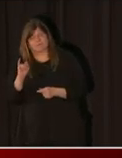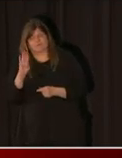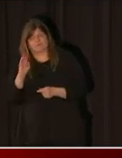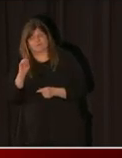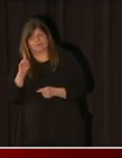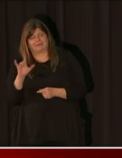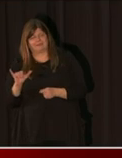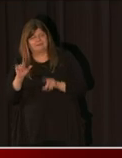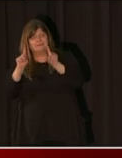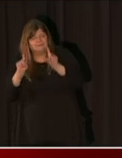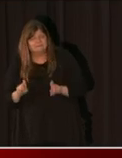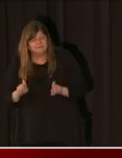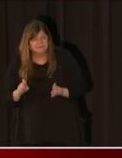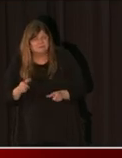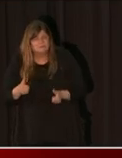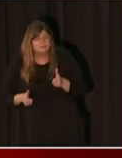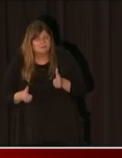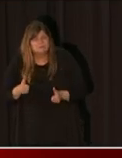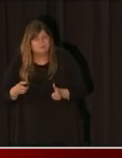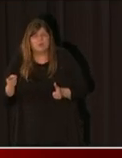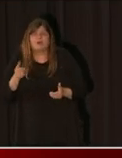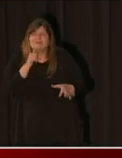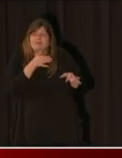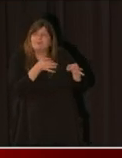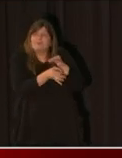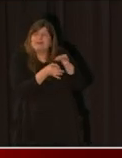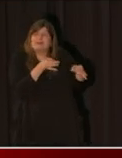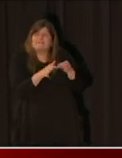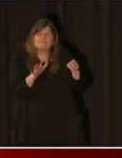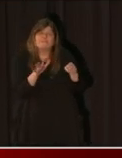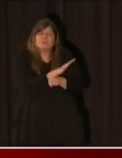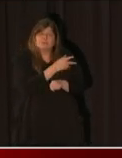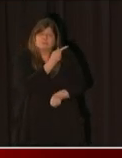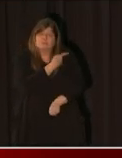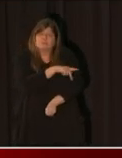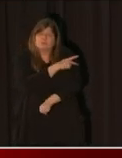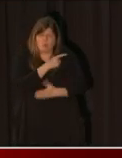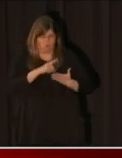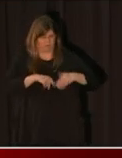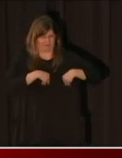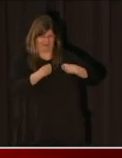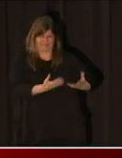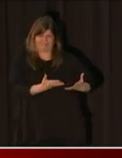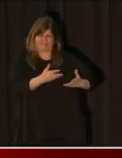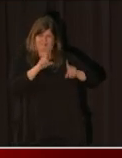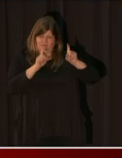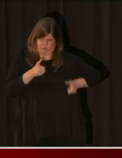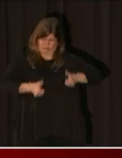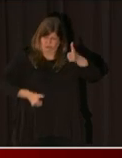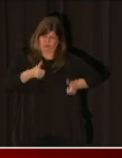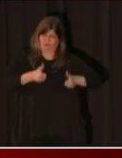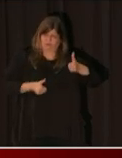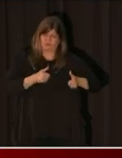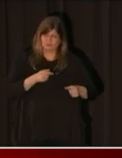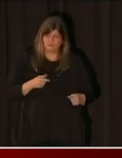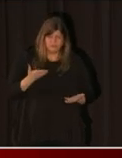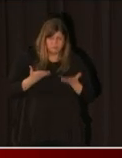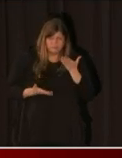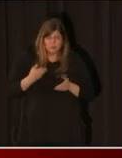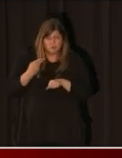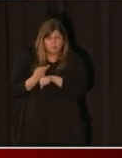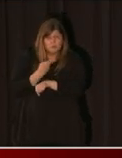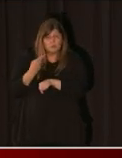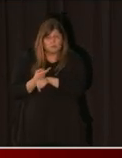or explaining to their patients exactly what they are testing them for? So they may be using some of these new to